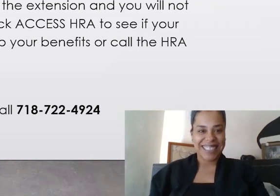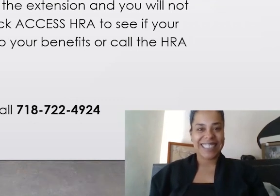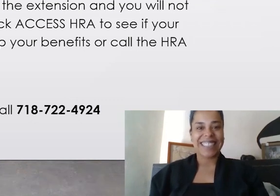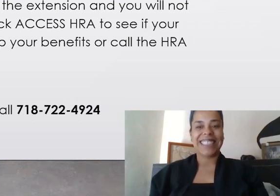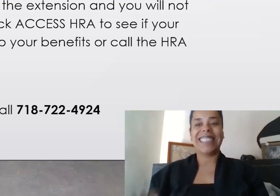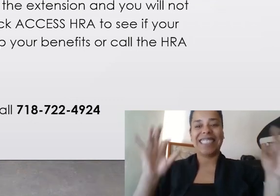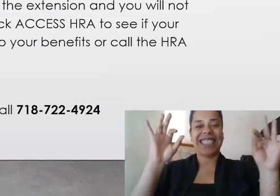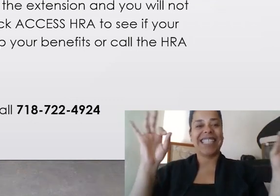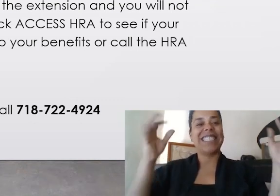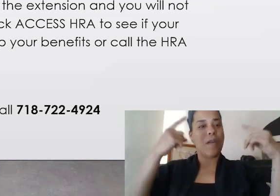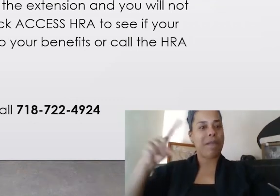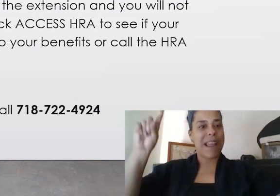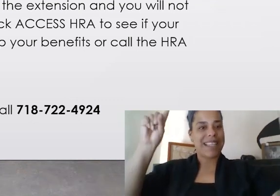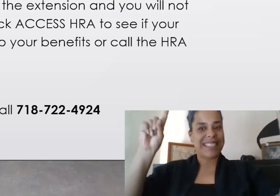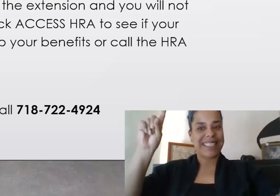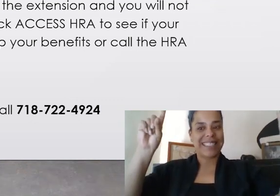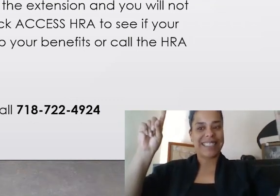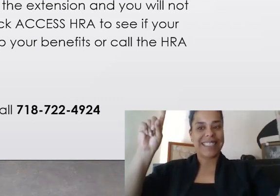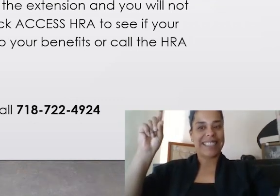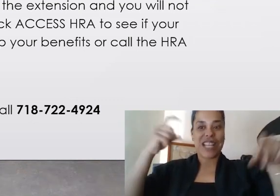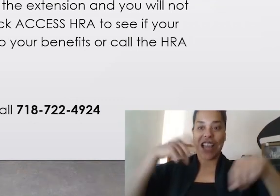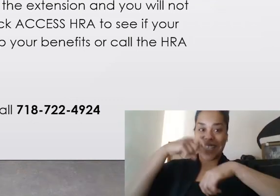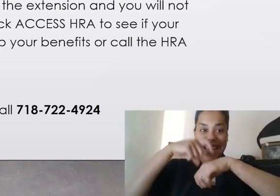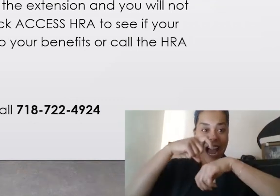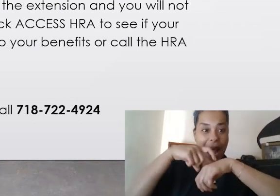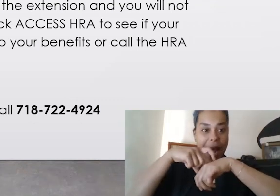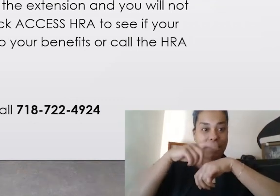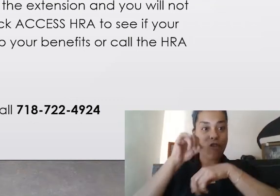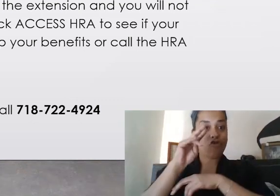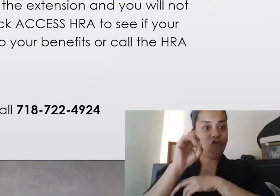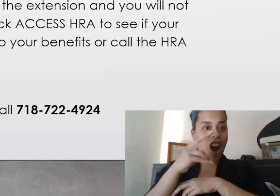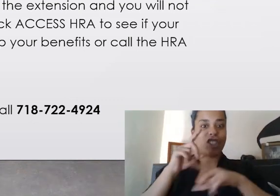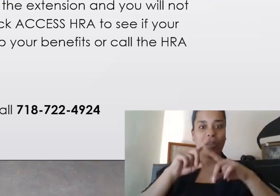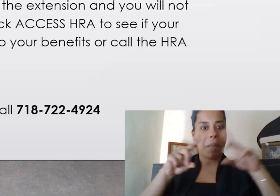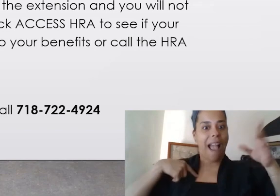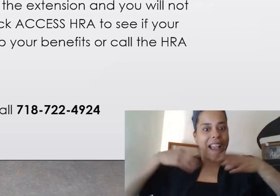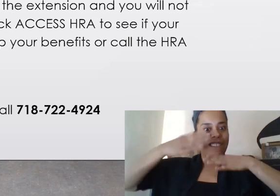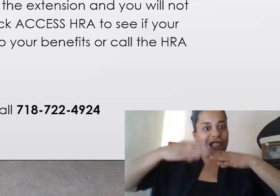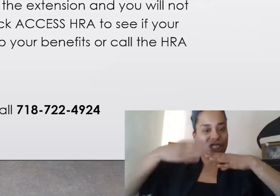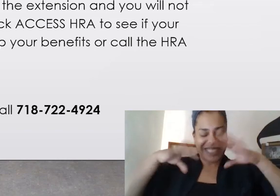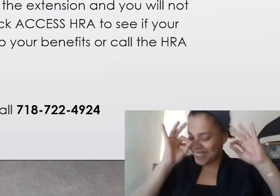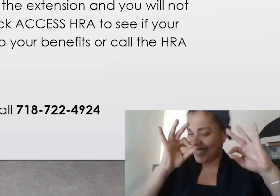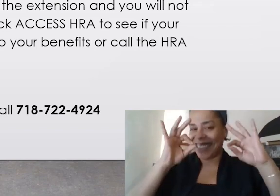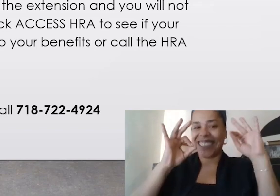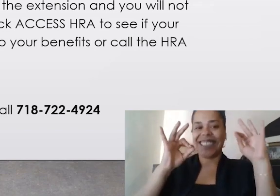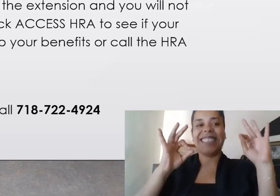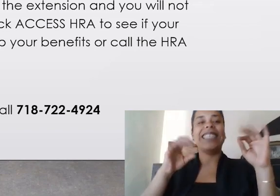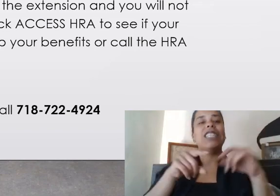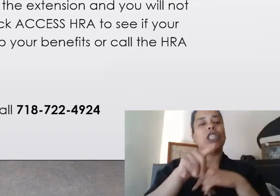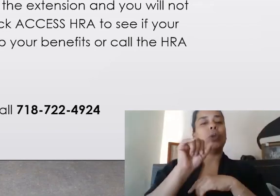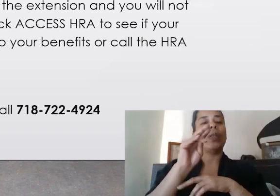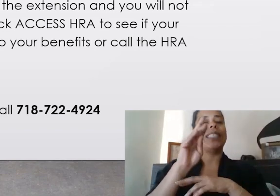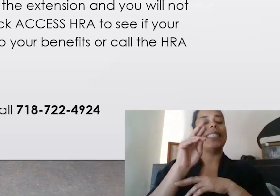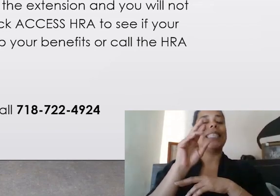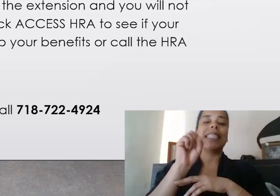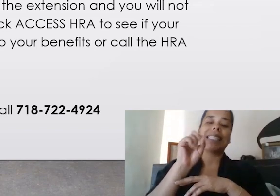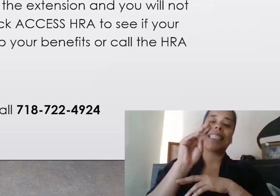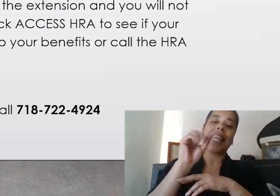Made it. Listen, we have a time crunch and I actually made it. Okay. So SNAP recertification. This is the number one question